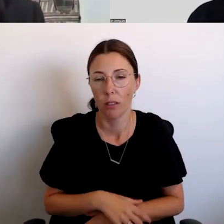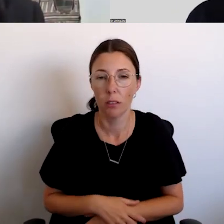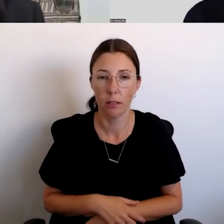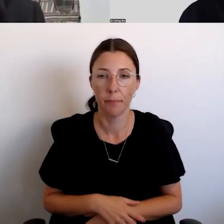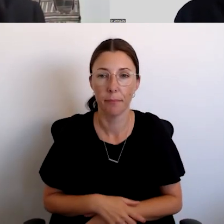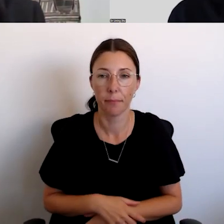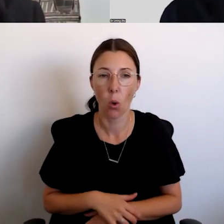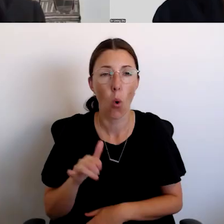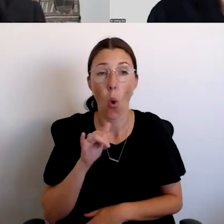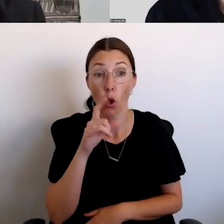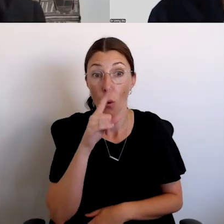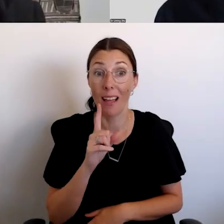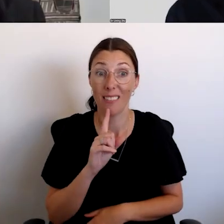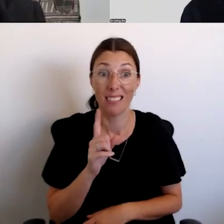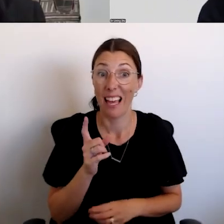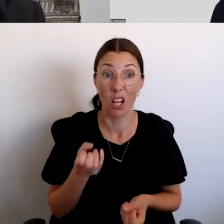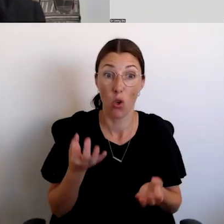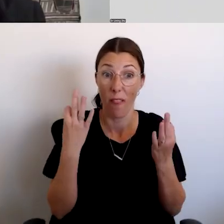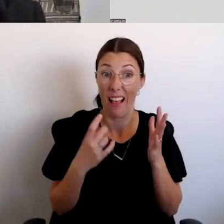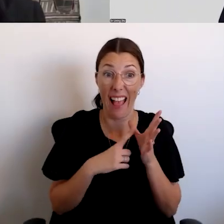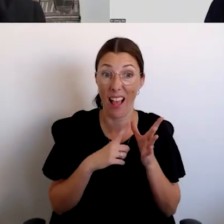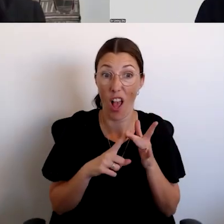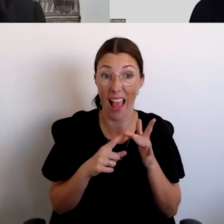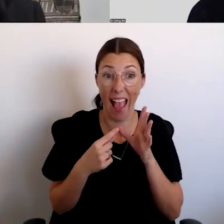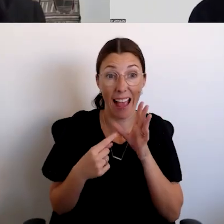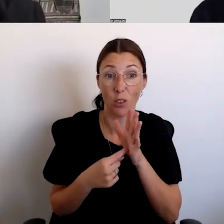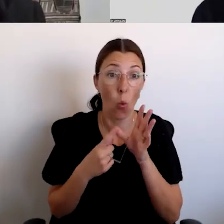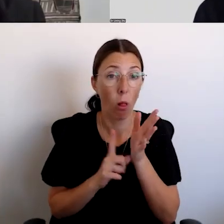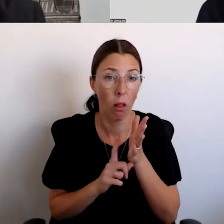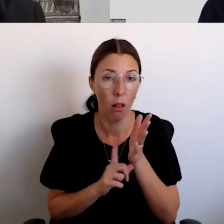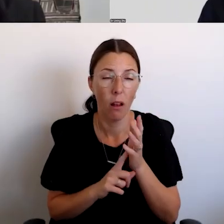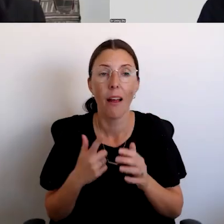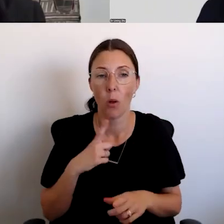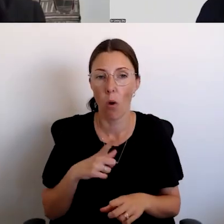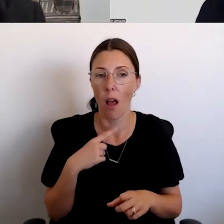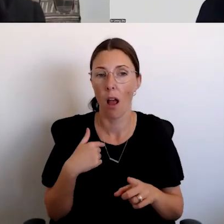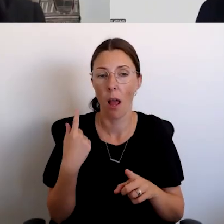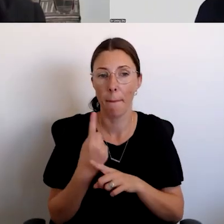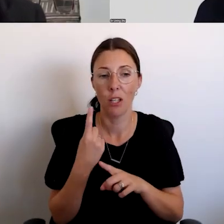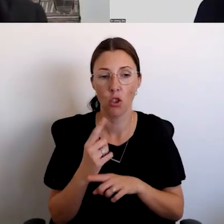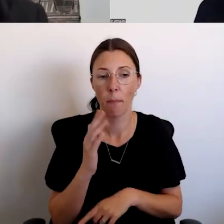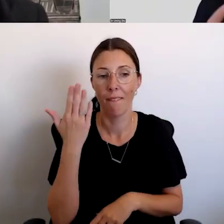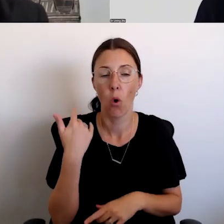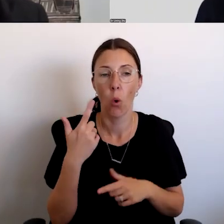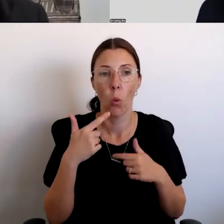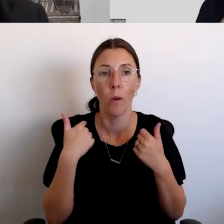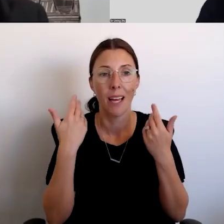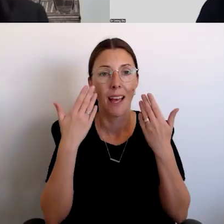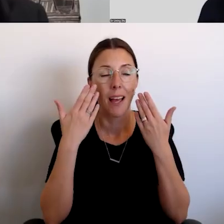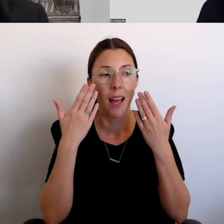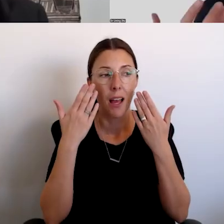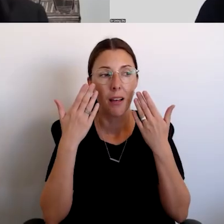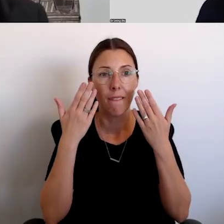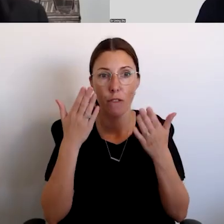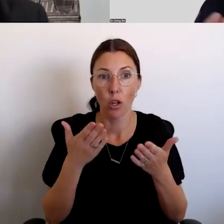whatsoever as well. So um, that's why I mentioned earlier we are working on how much AI, human influence is